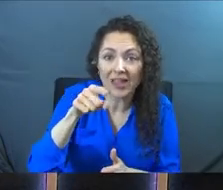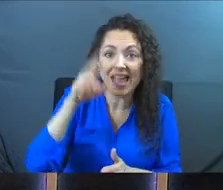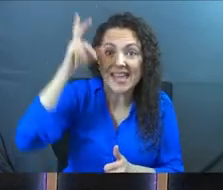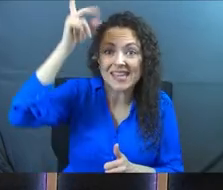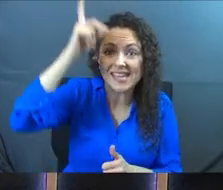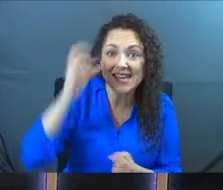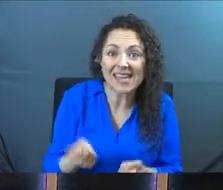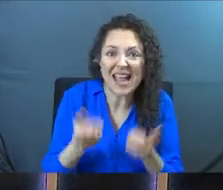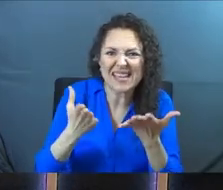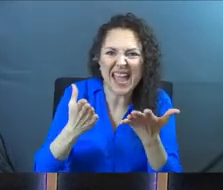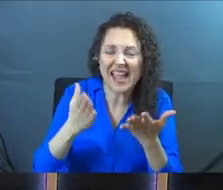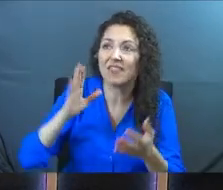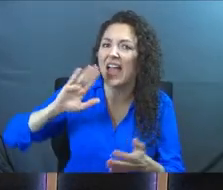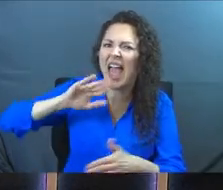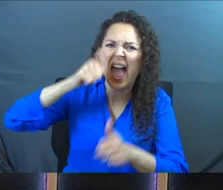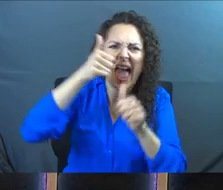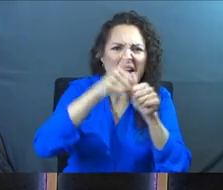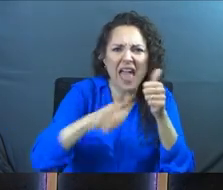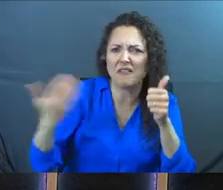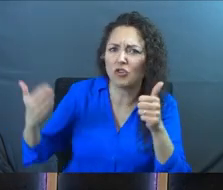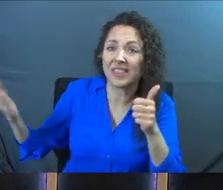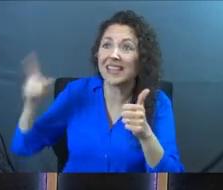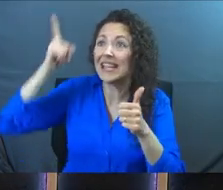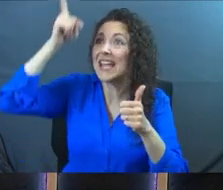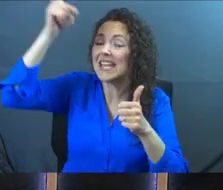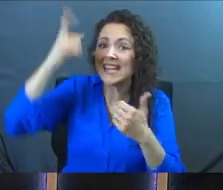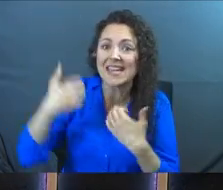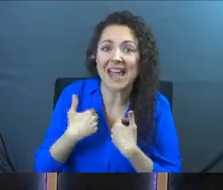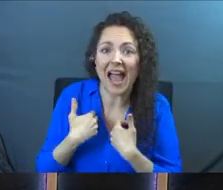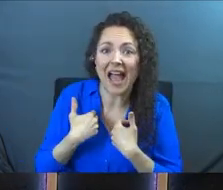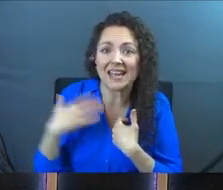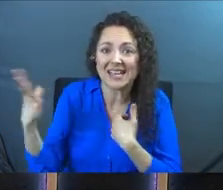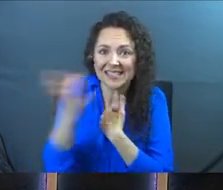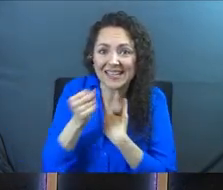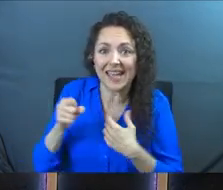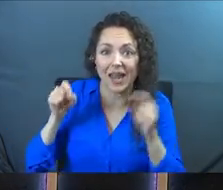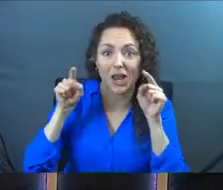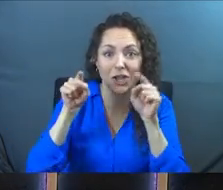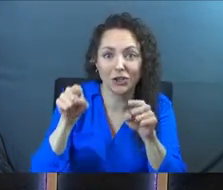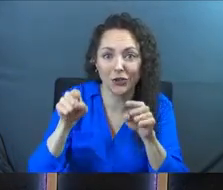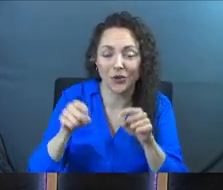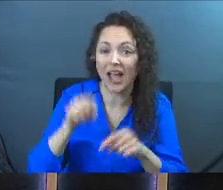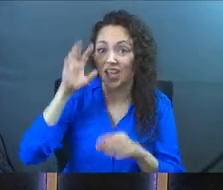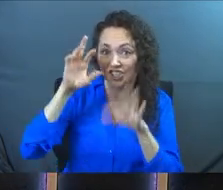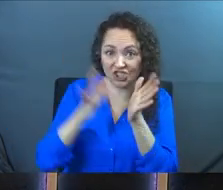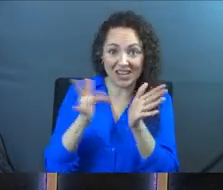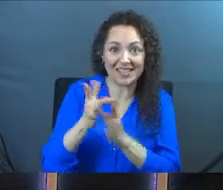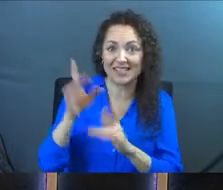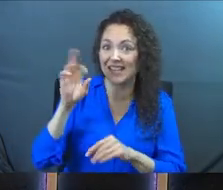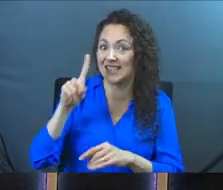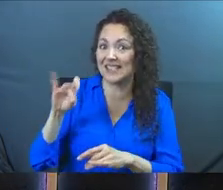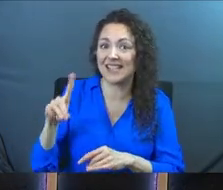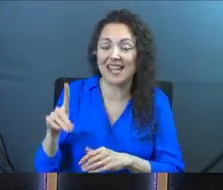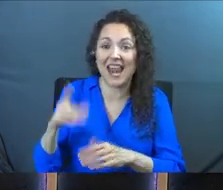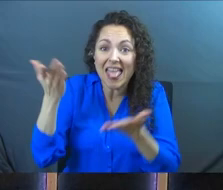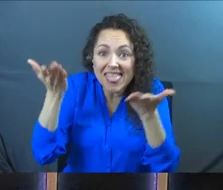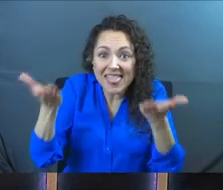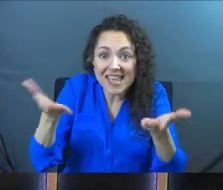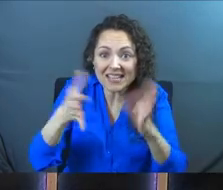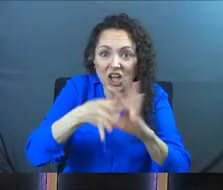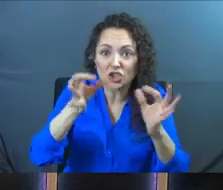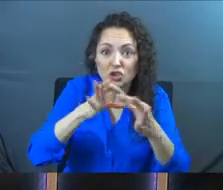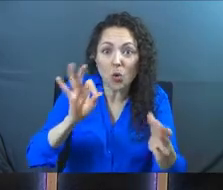to get it, to buy it, to say, you're mine. Jesus did everything. Jesus did this parable